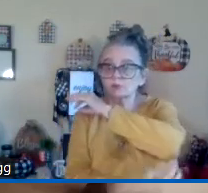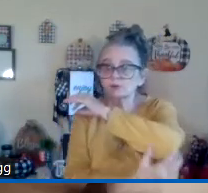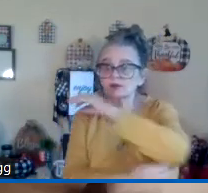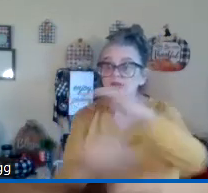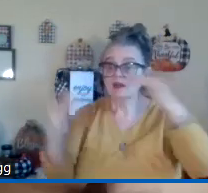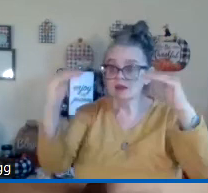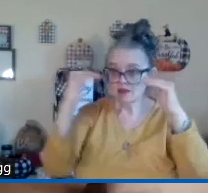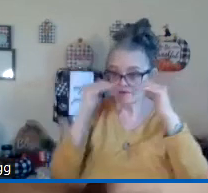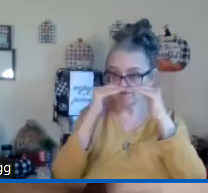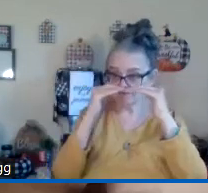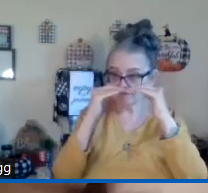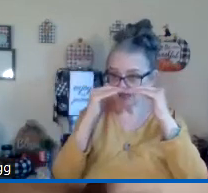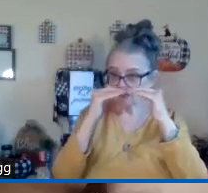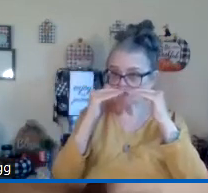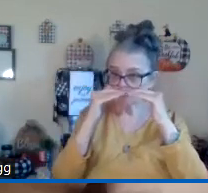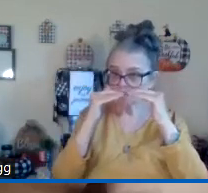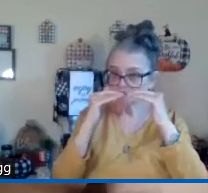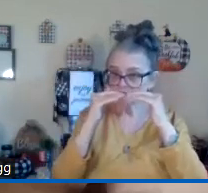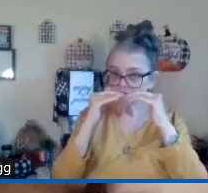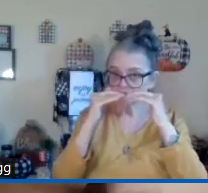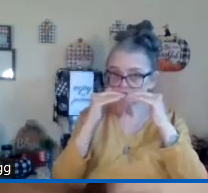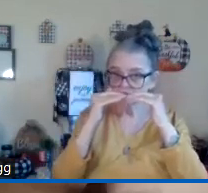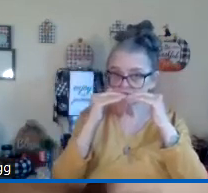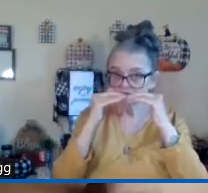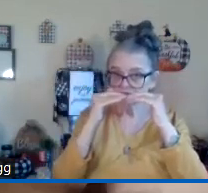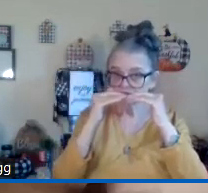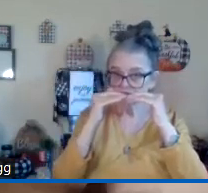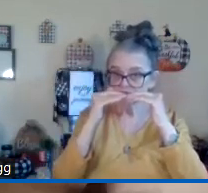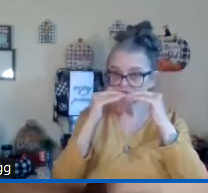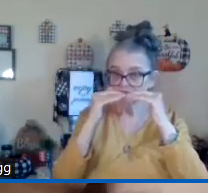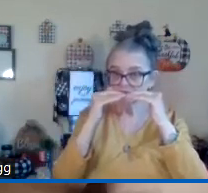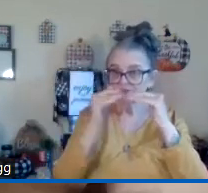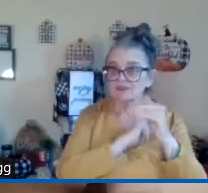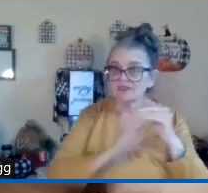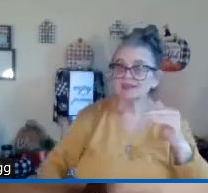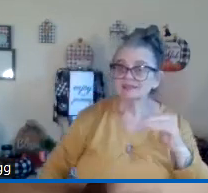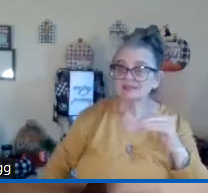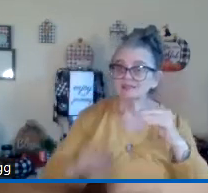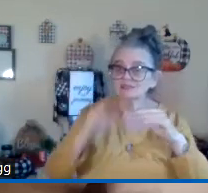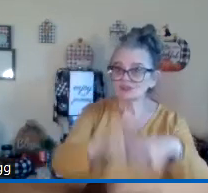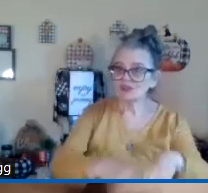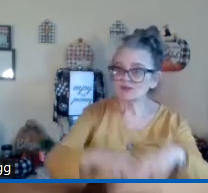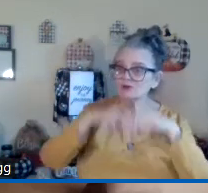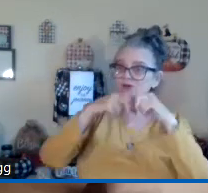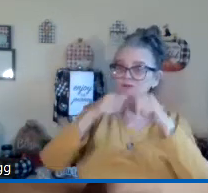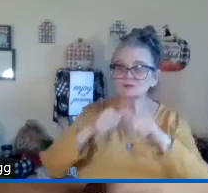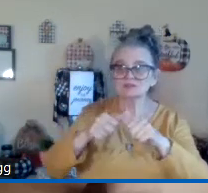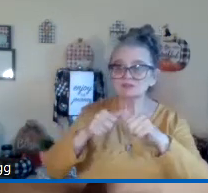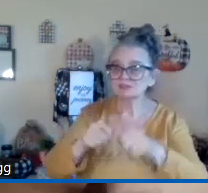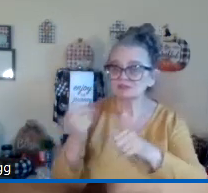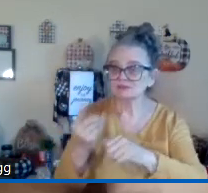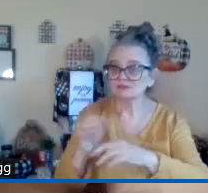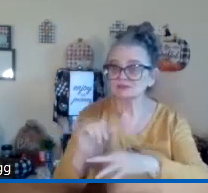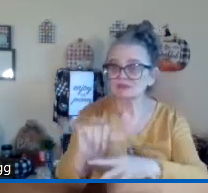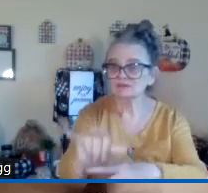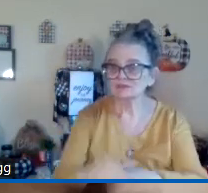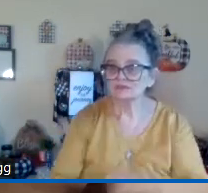before God. There's that roaring lion again. He says, and then, so we have a lion and a